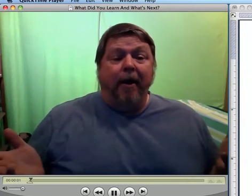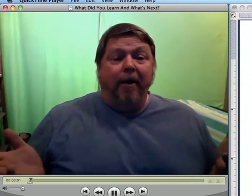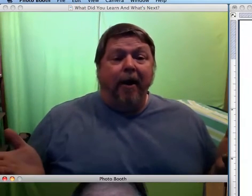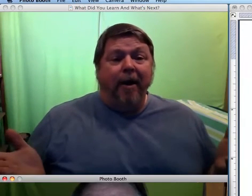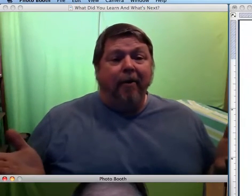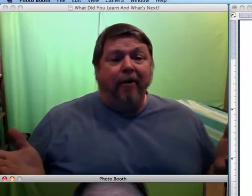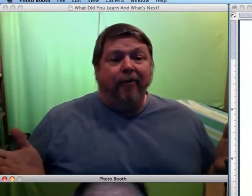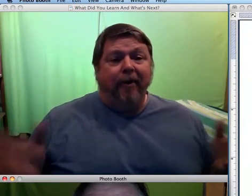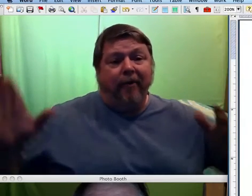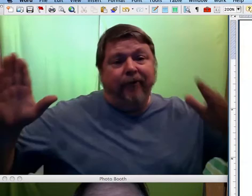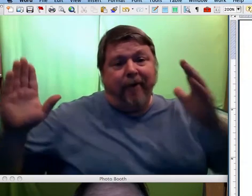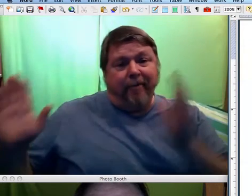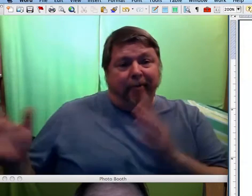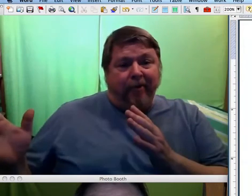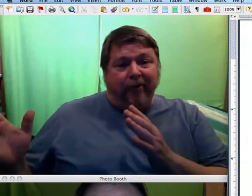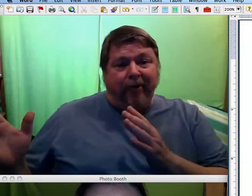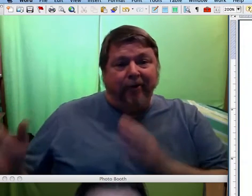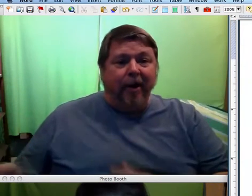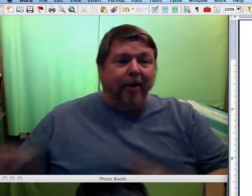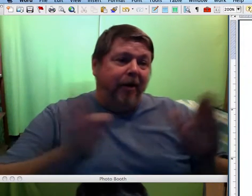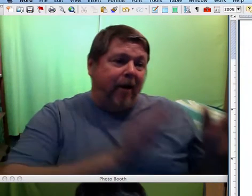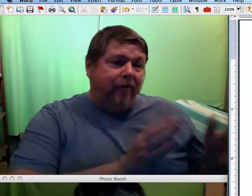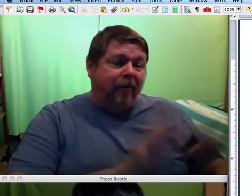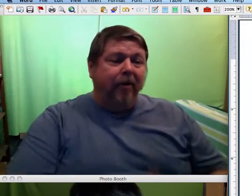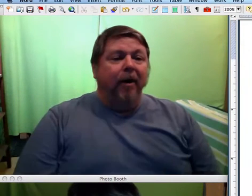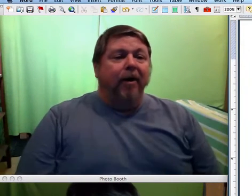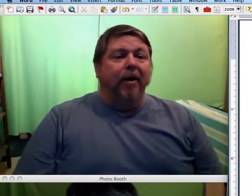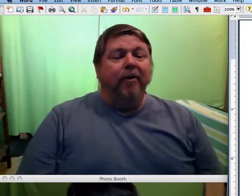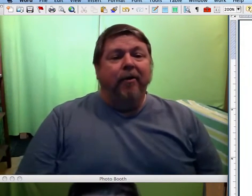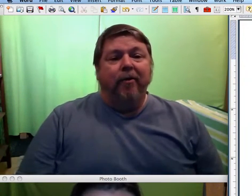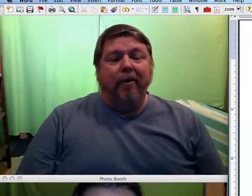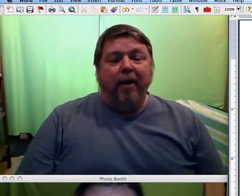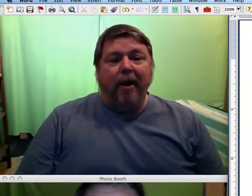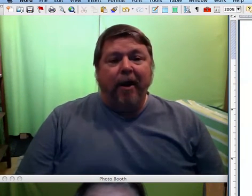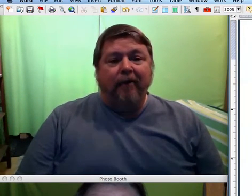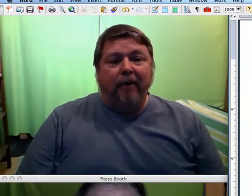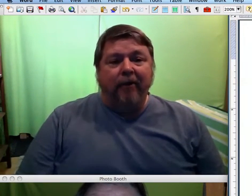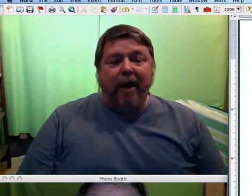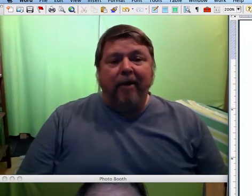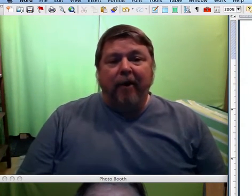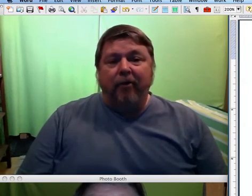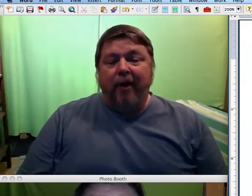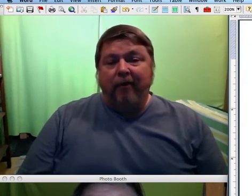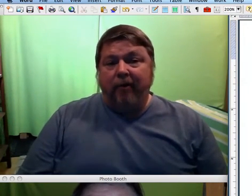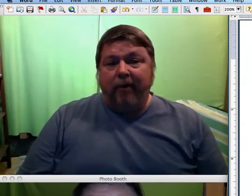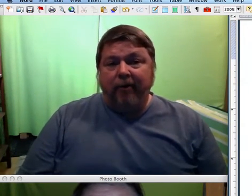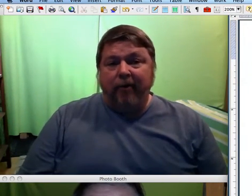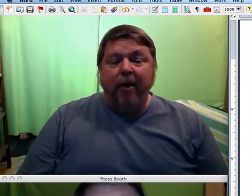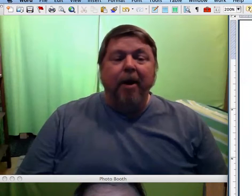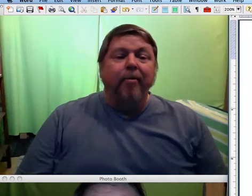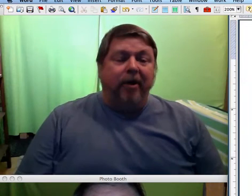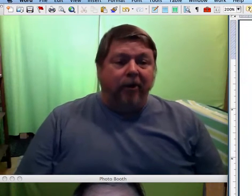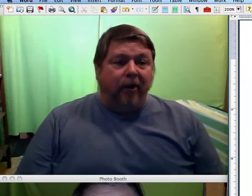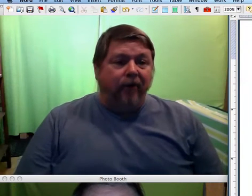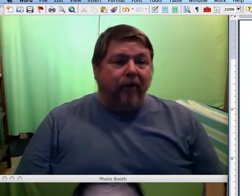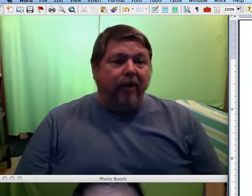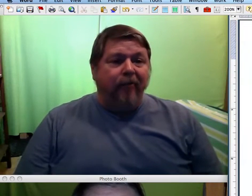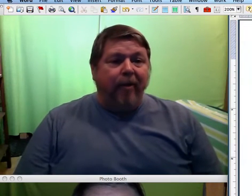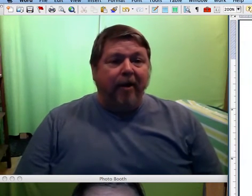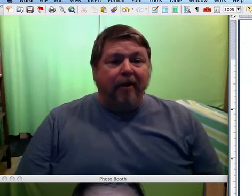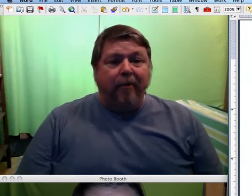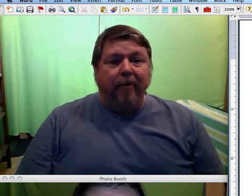right, and now as we drift from computer-assisted note-taking and enter into ASL to ASL transliteration, particularly